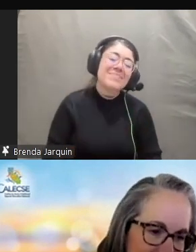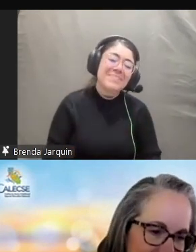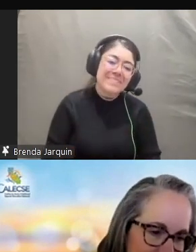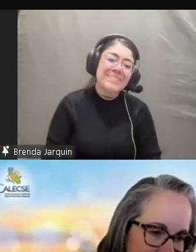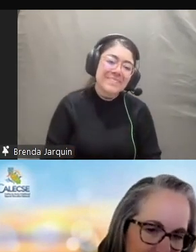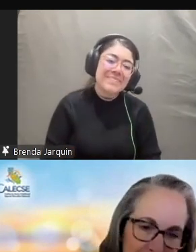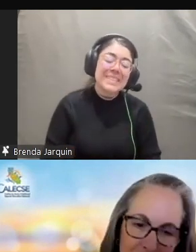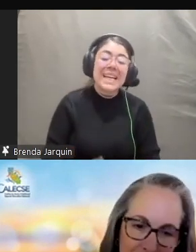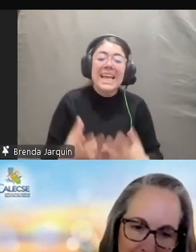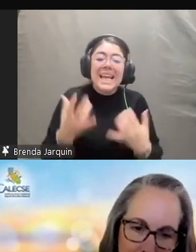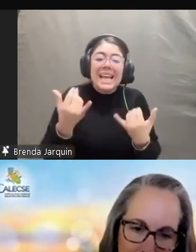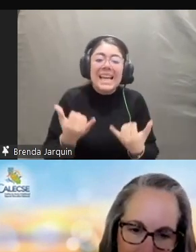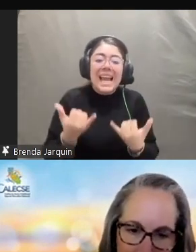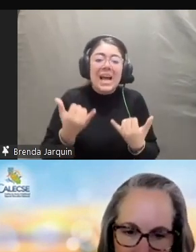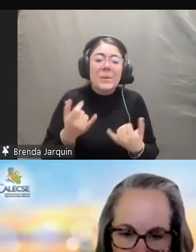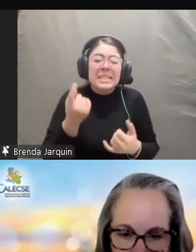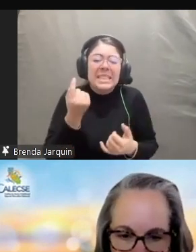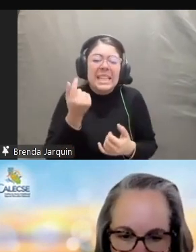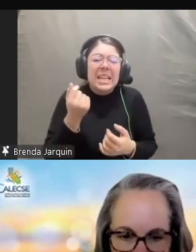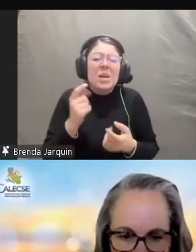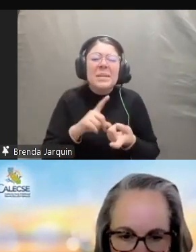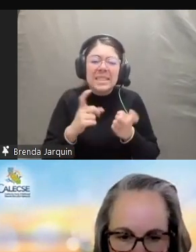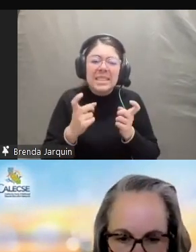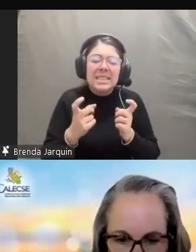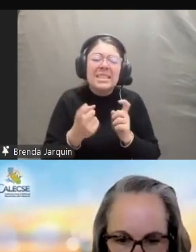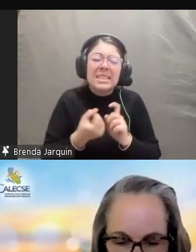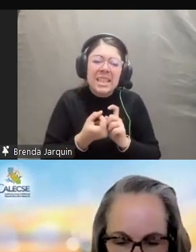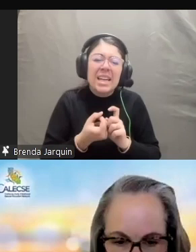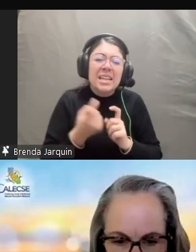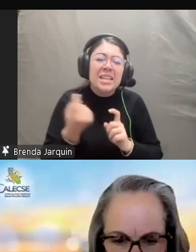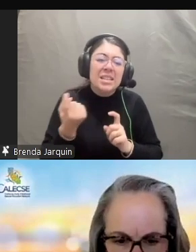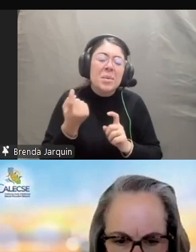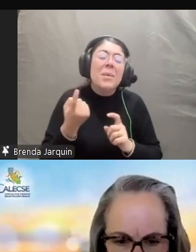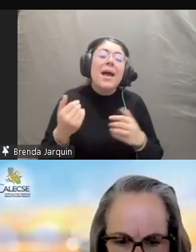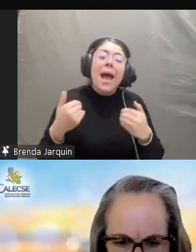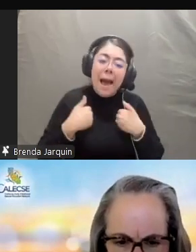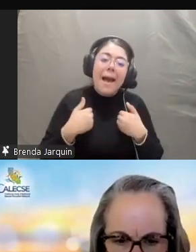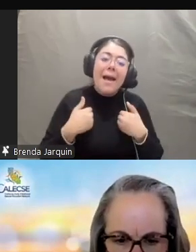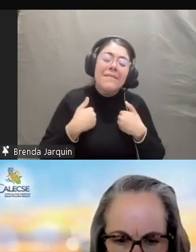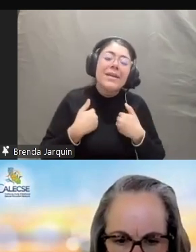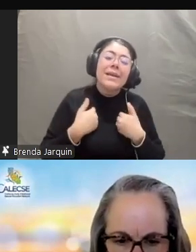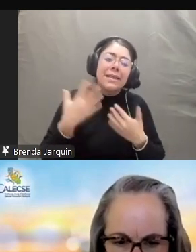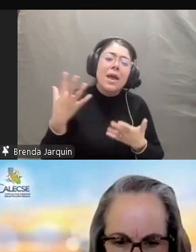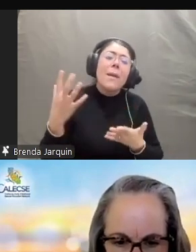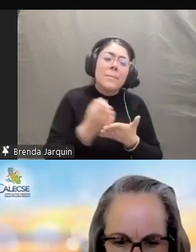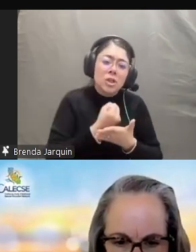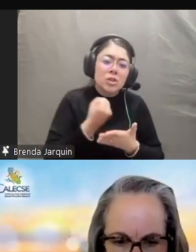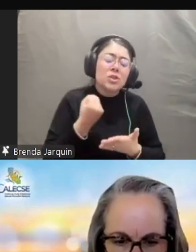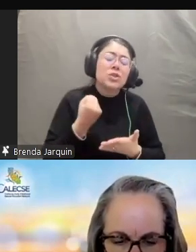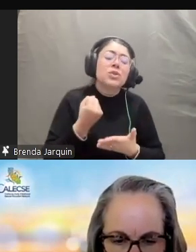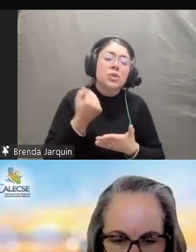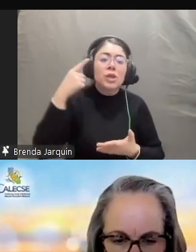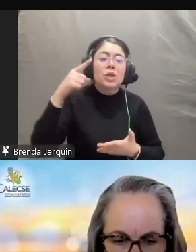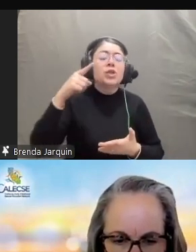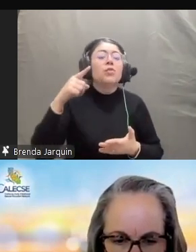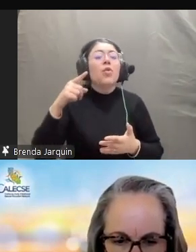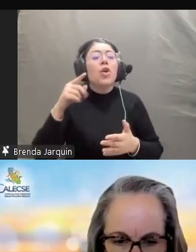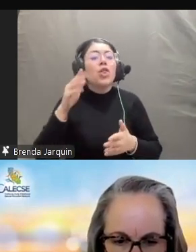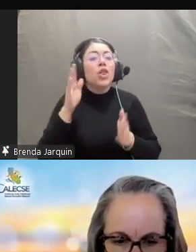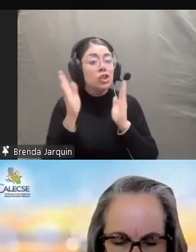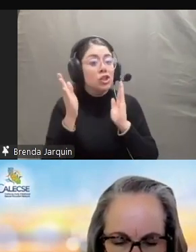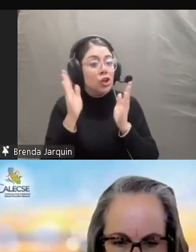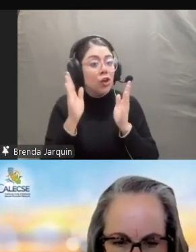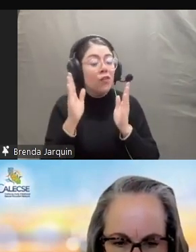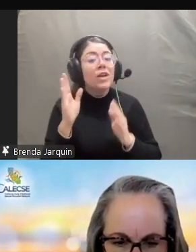be a little bit different now, but having those opportunities for our service providers from the LEAs and our service coordinators